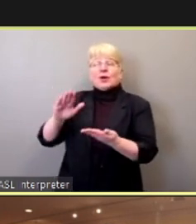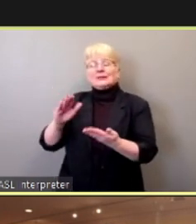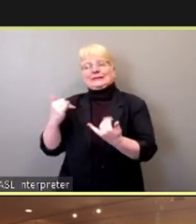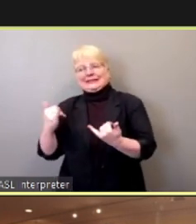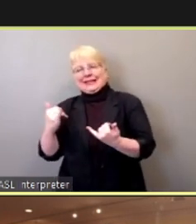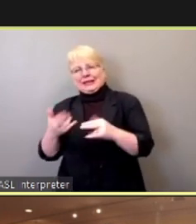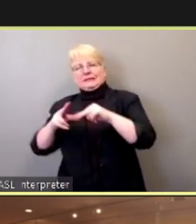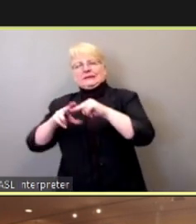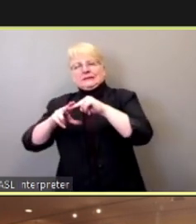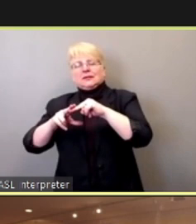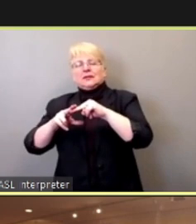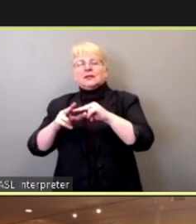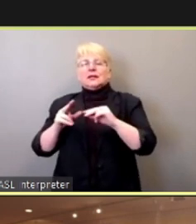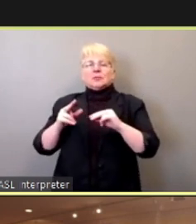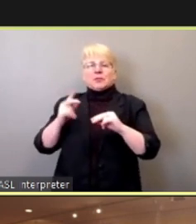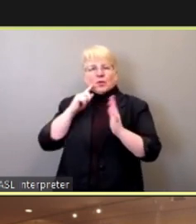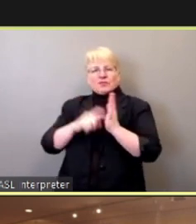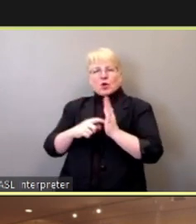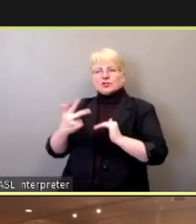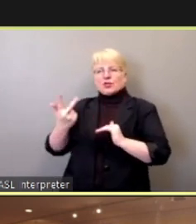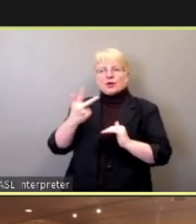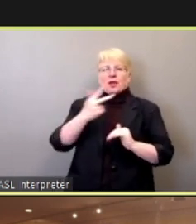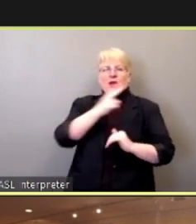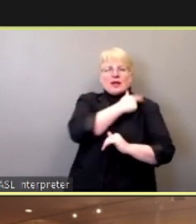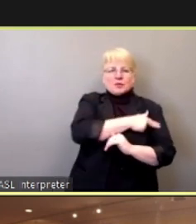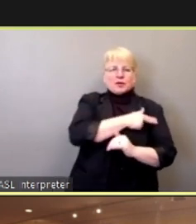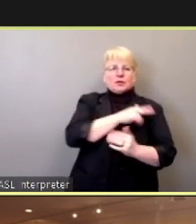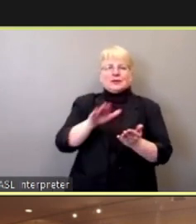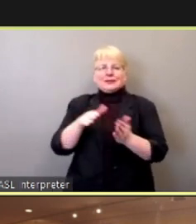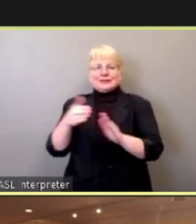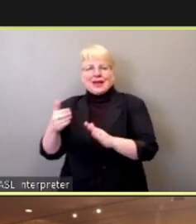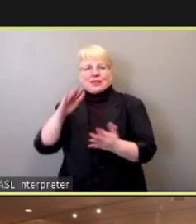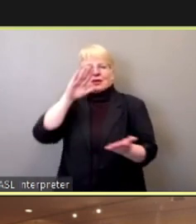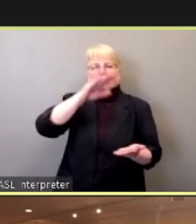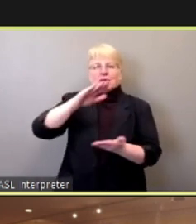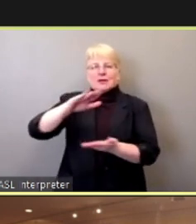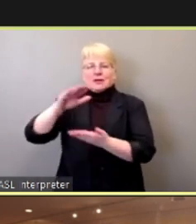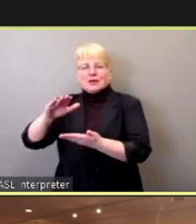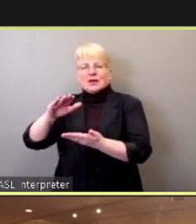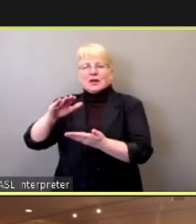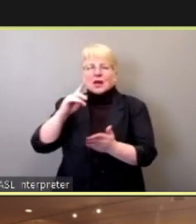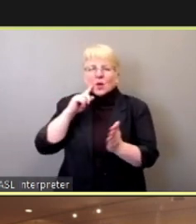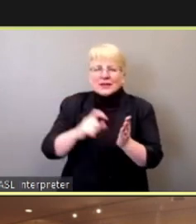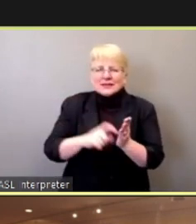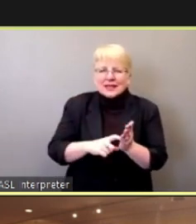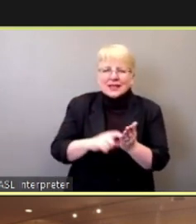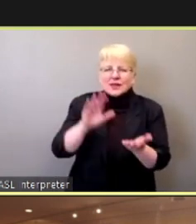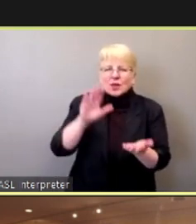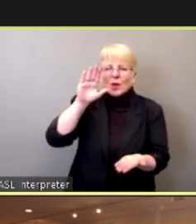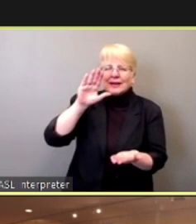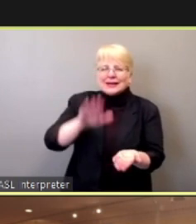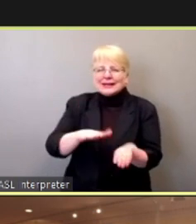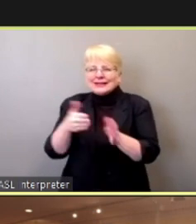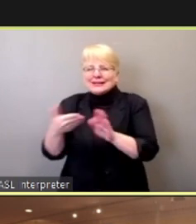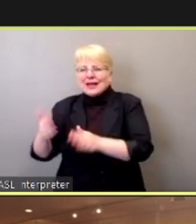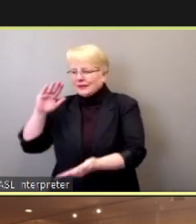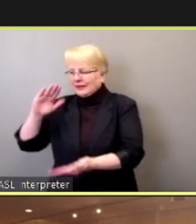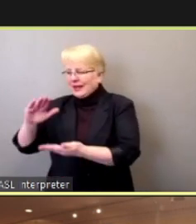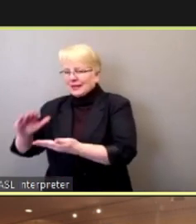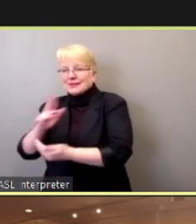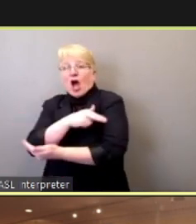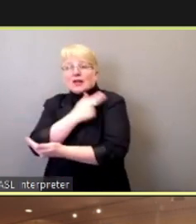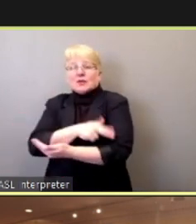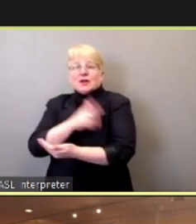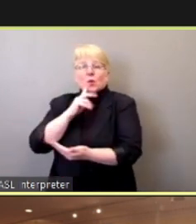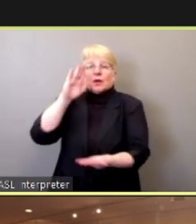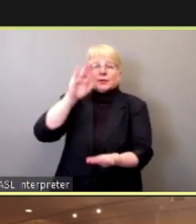those 3 trends. They kind of, first cases go down, 2 weeks later, hospitalizations start to go down. 2 weeks later, we see a decline